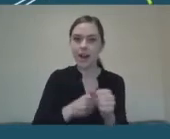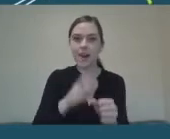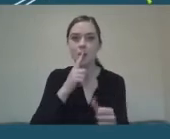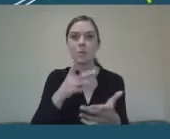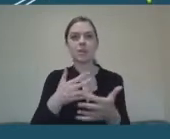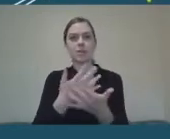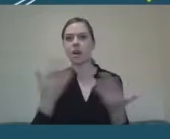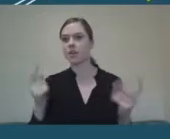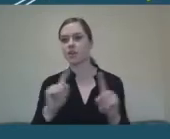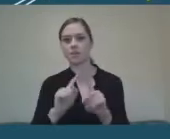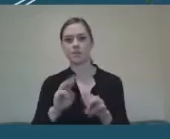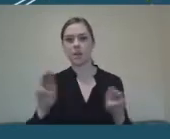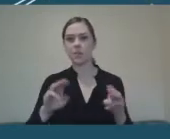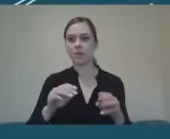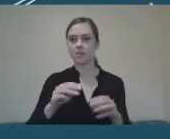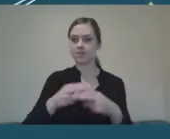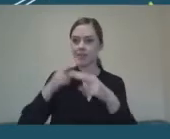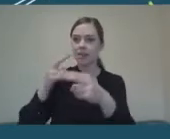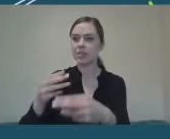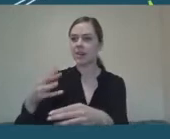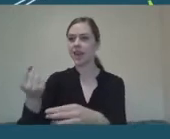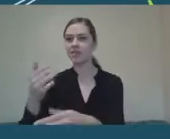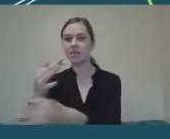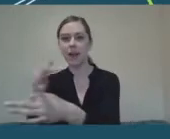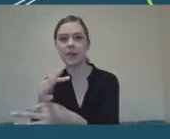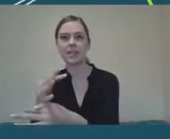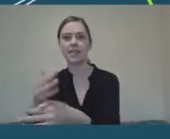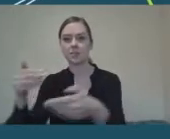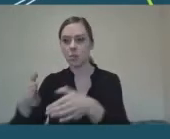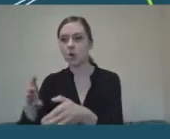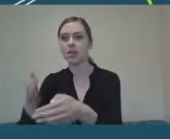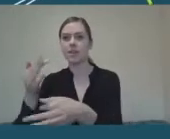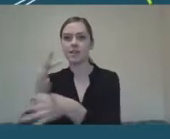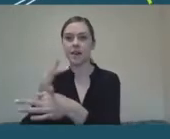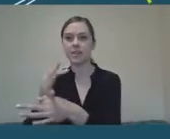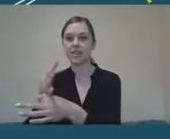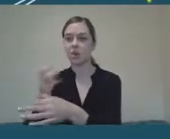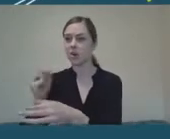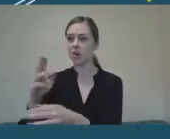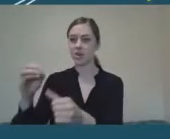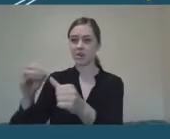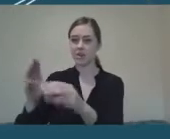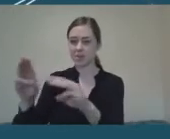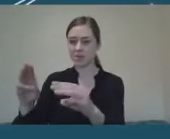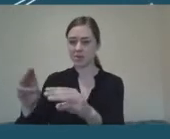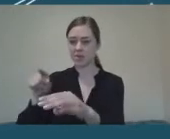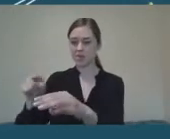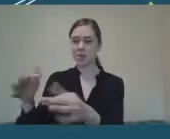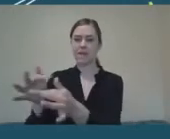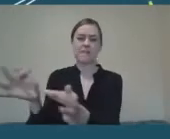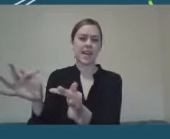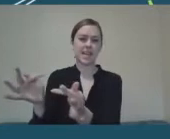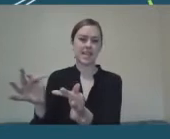out there who are born into families or who are surrounded by people who are too afraid of looking